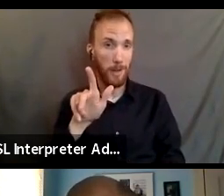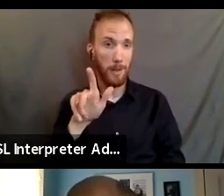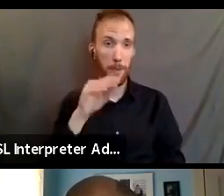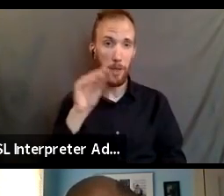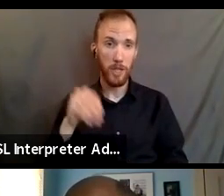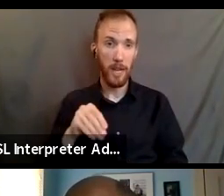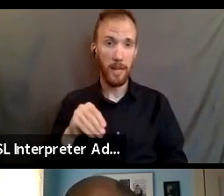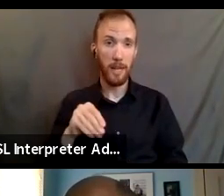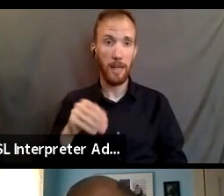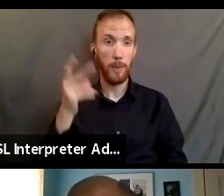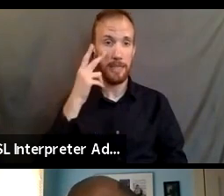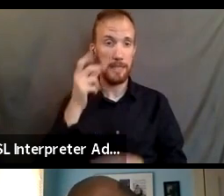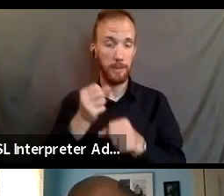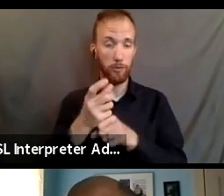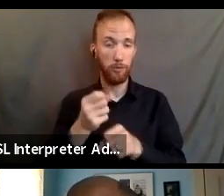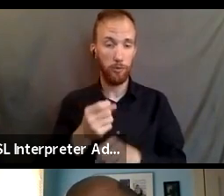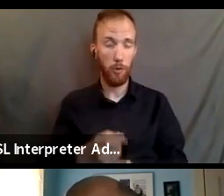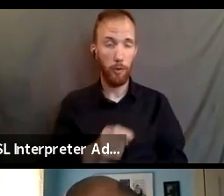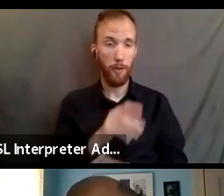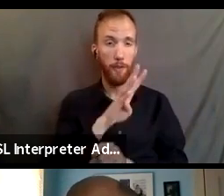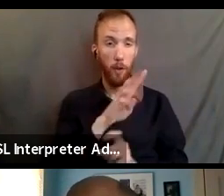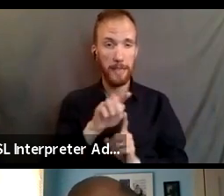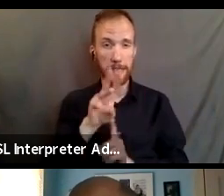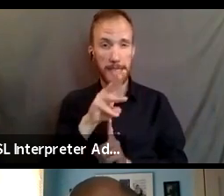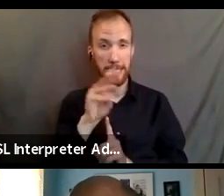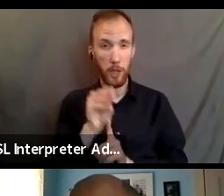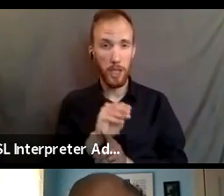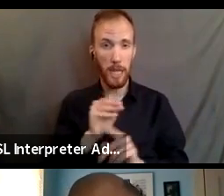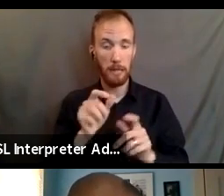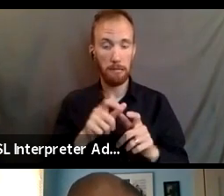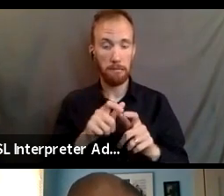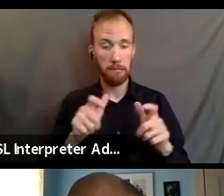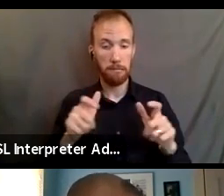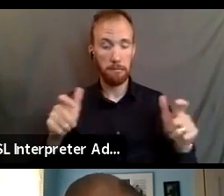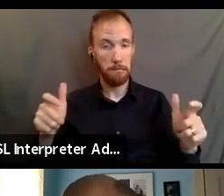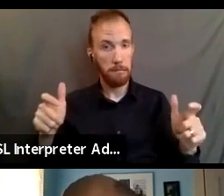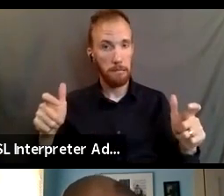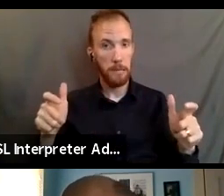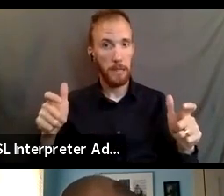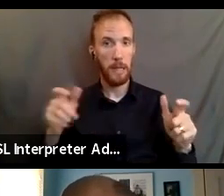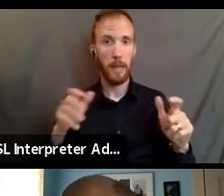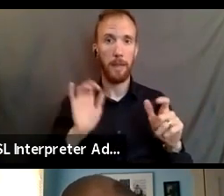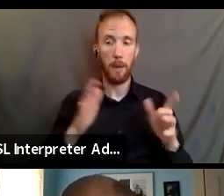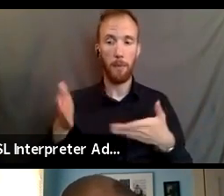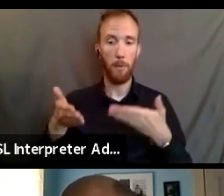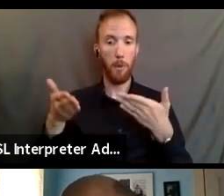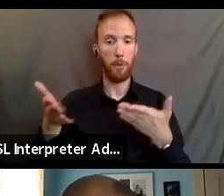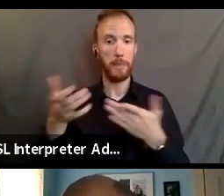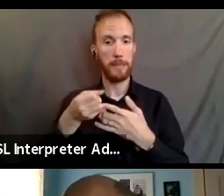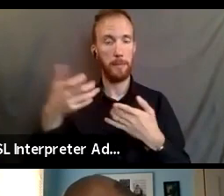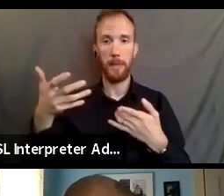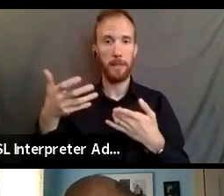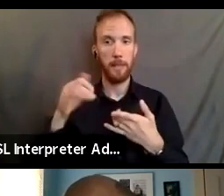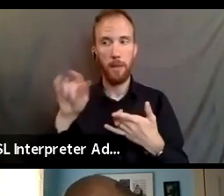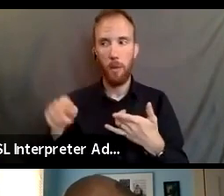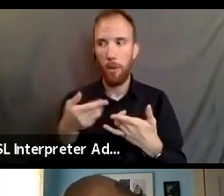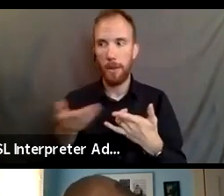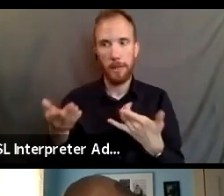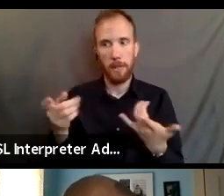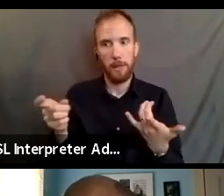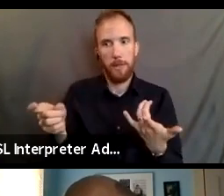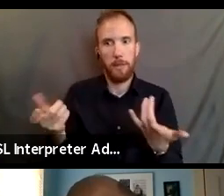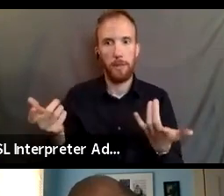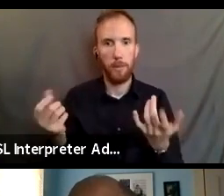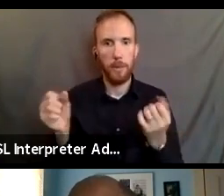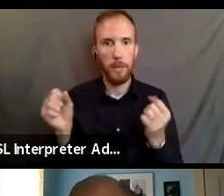between four and six percent the proposed expansion is the only humane thing to do this past year my daughter had 40